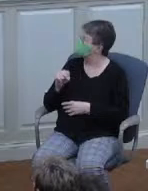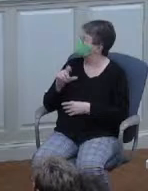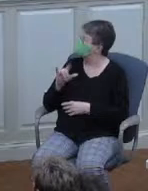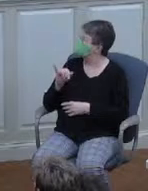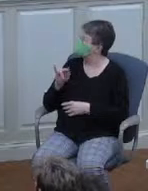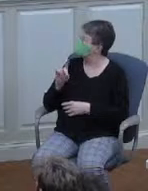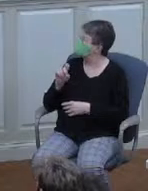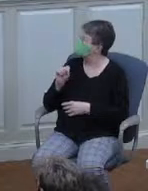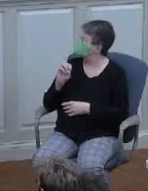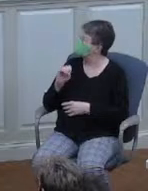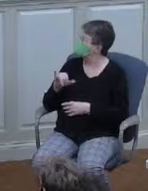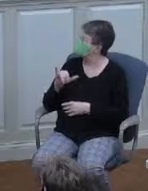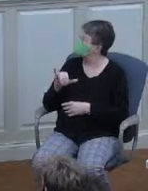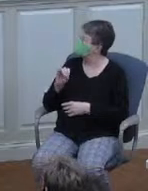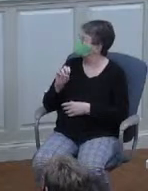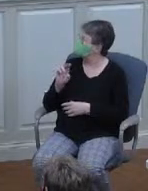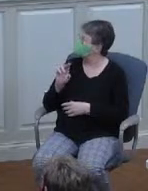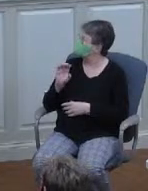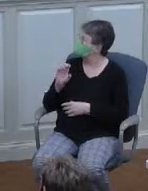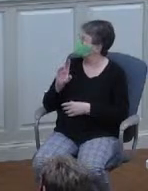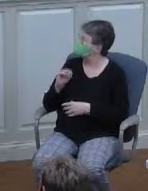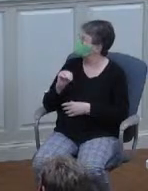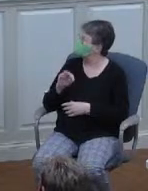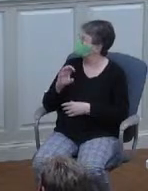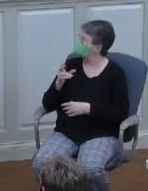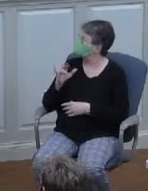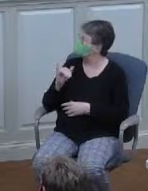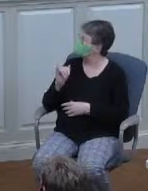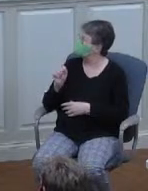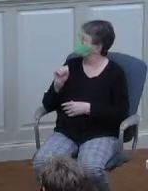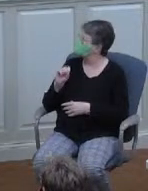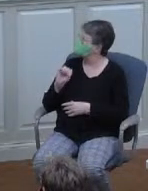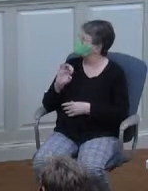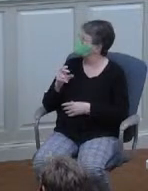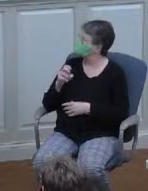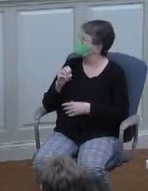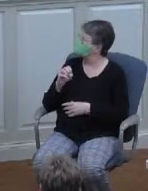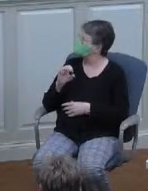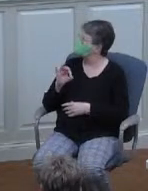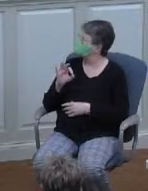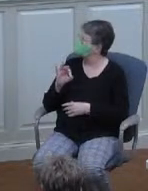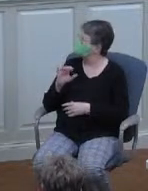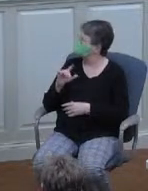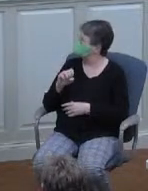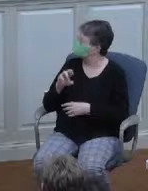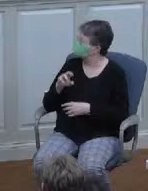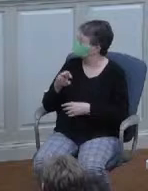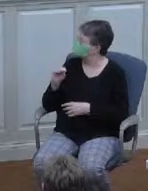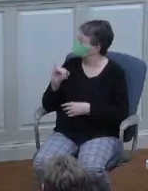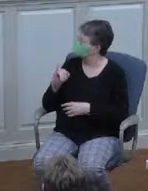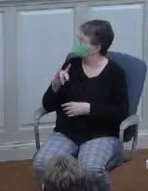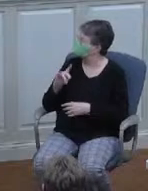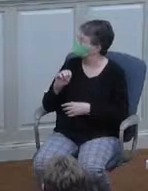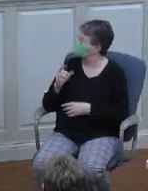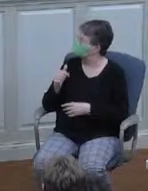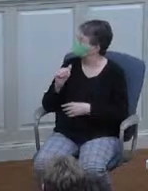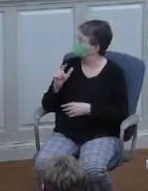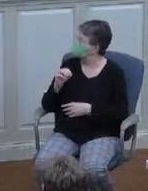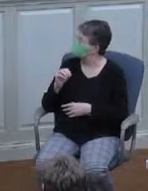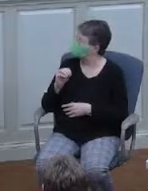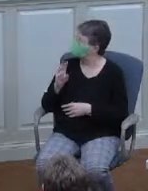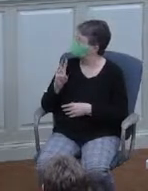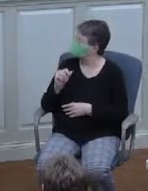at the sanitary sewer plant, and of course, all the utilities personnel that are out there doing all the work and making it happen